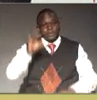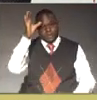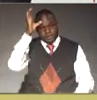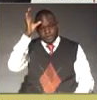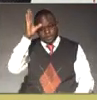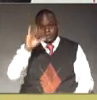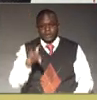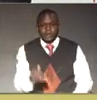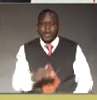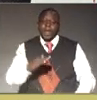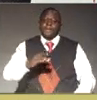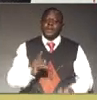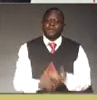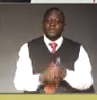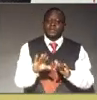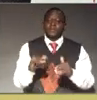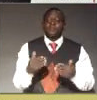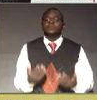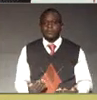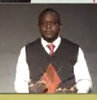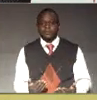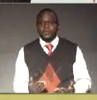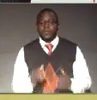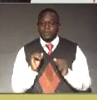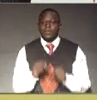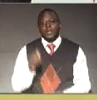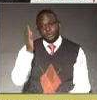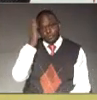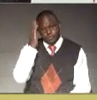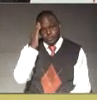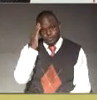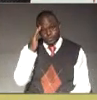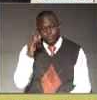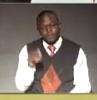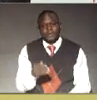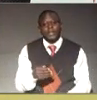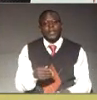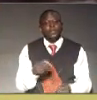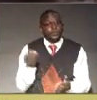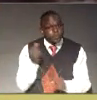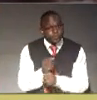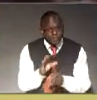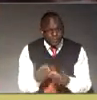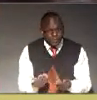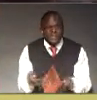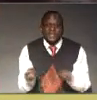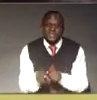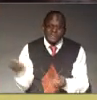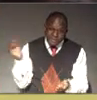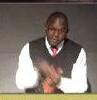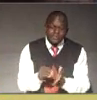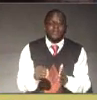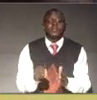when you are a beneficiary, but we should know that what goes round comes round. In my